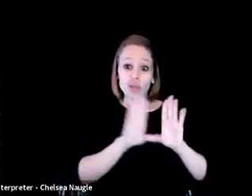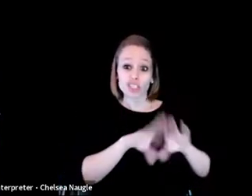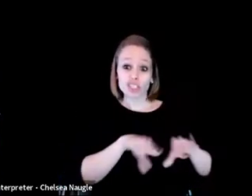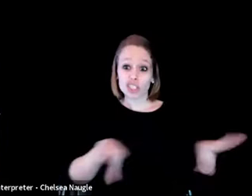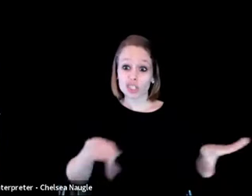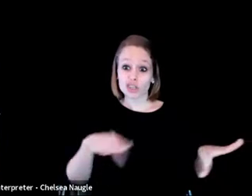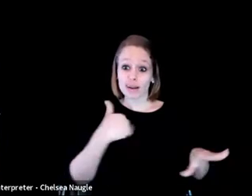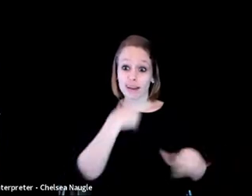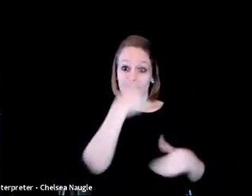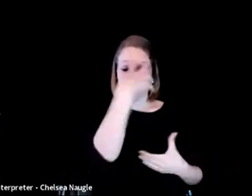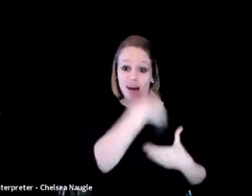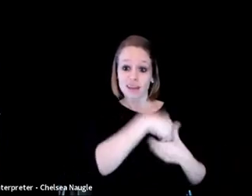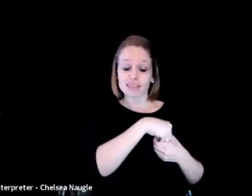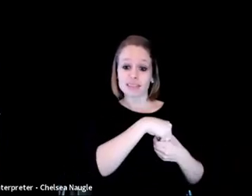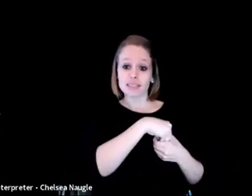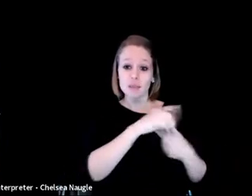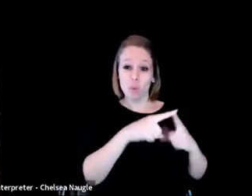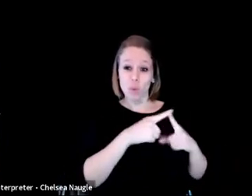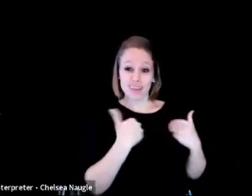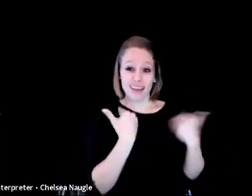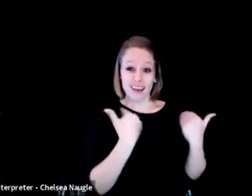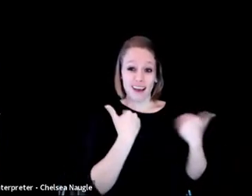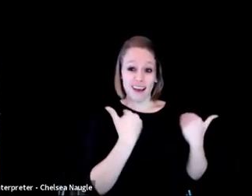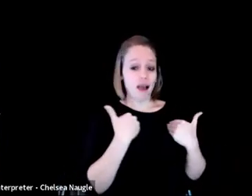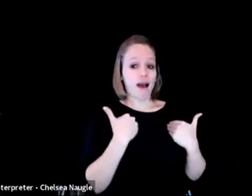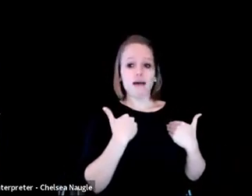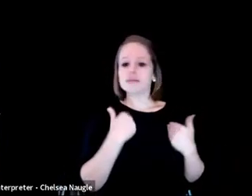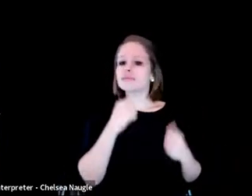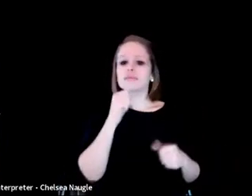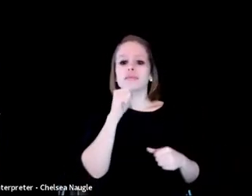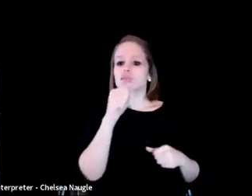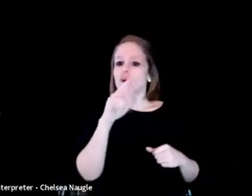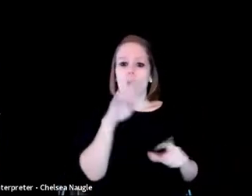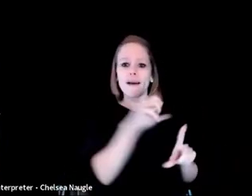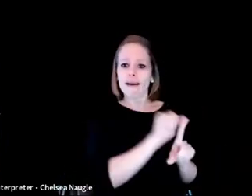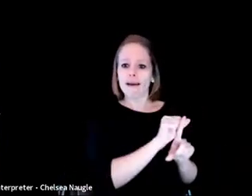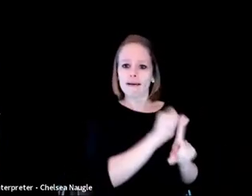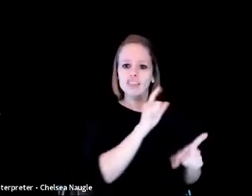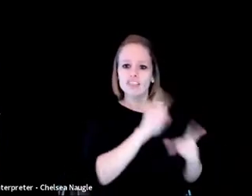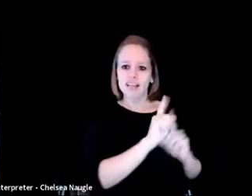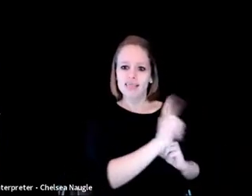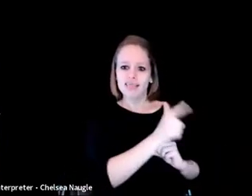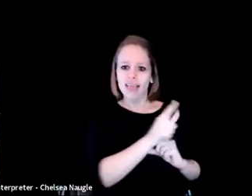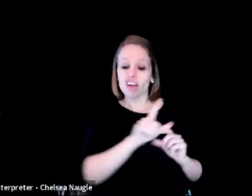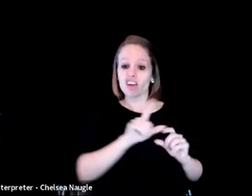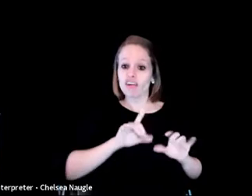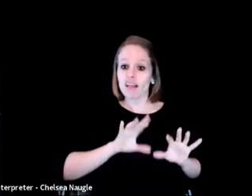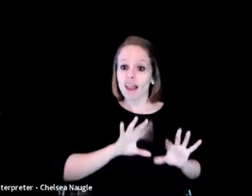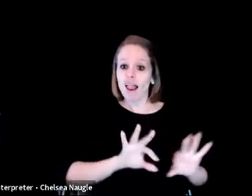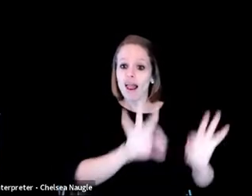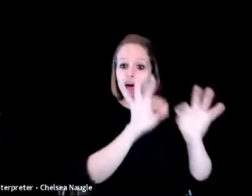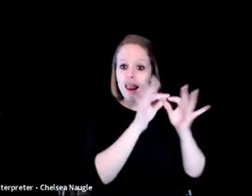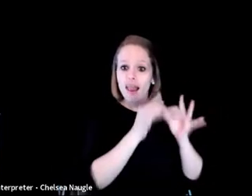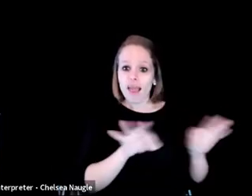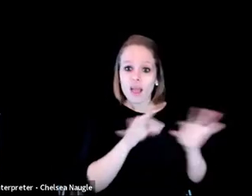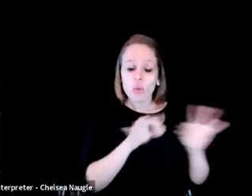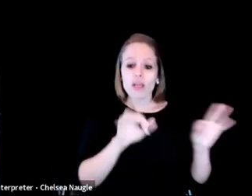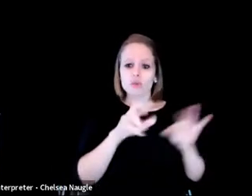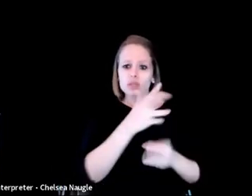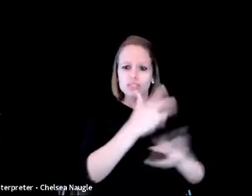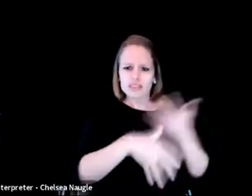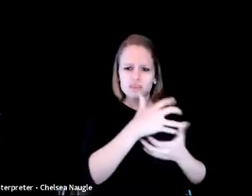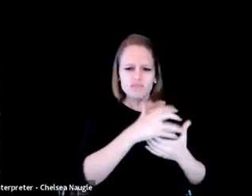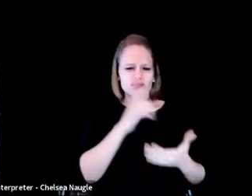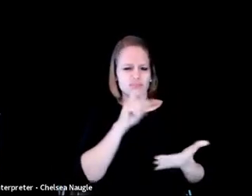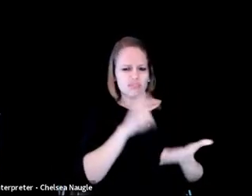at first when they're very young until they start to develop language and start to socially interact, and then they do it in an atypical way.